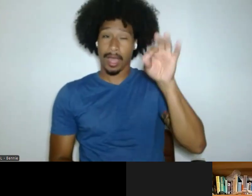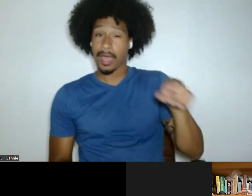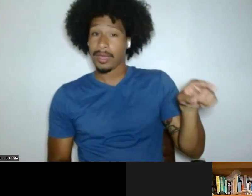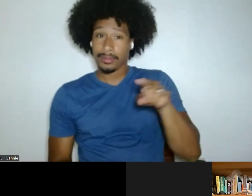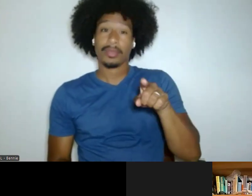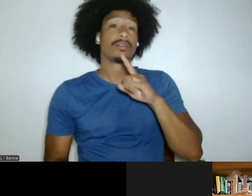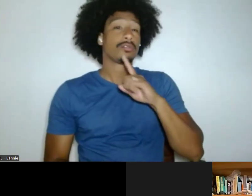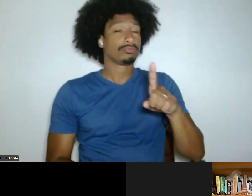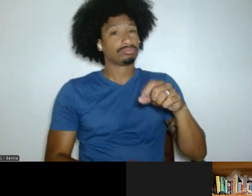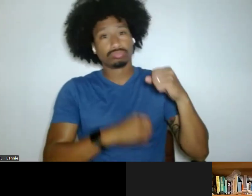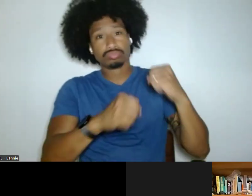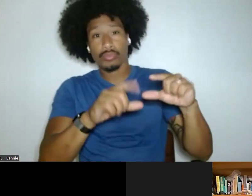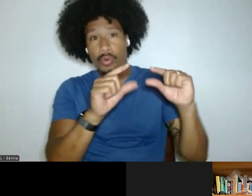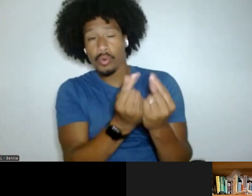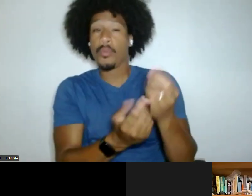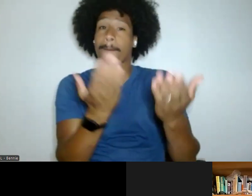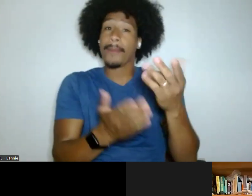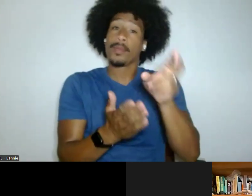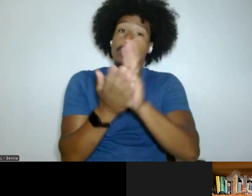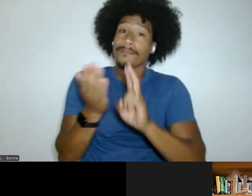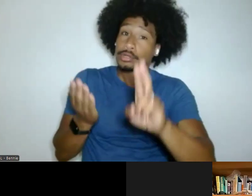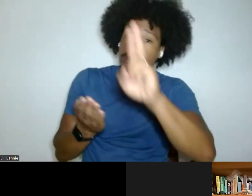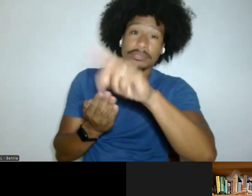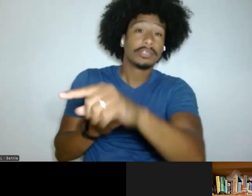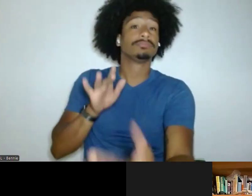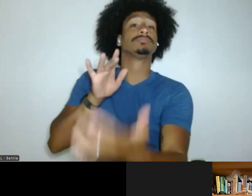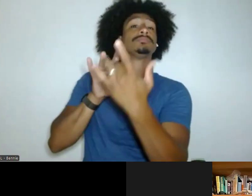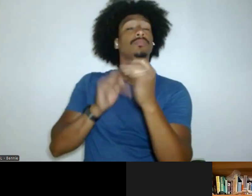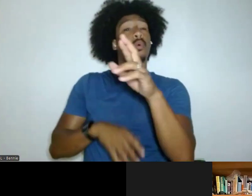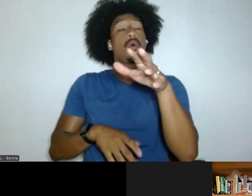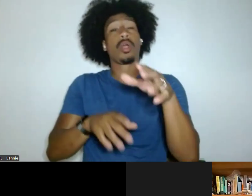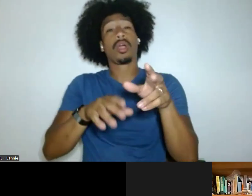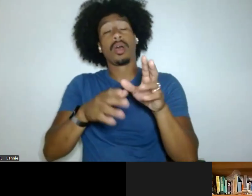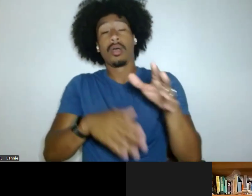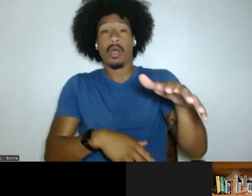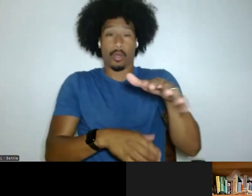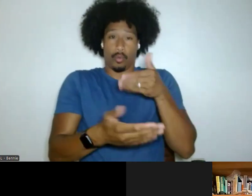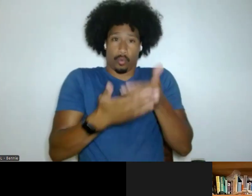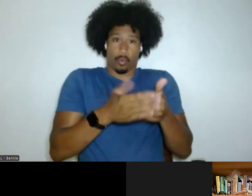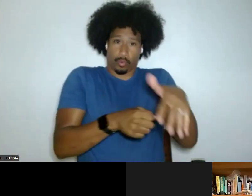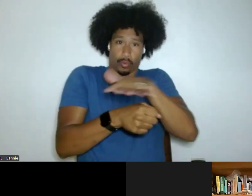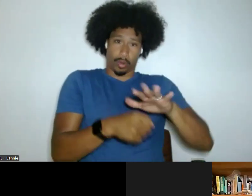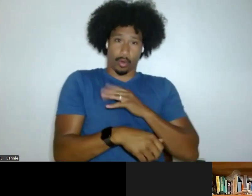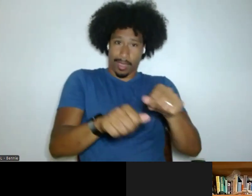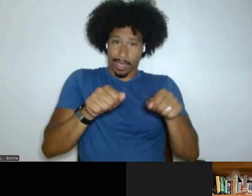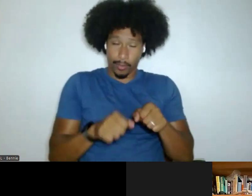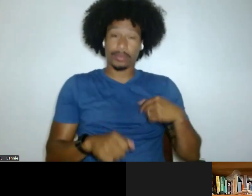either in our universities or around our areas, and we reach out to them.